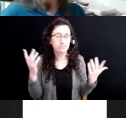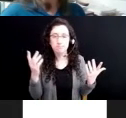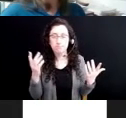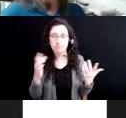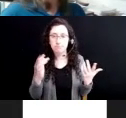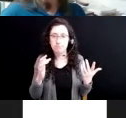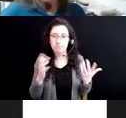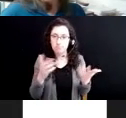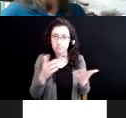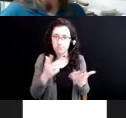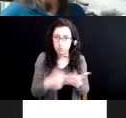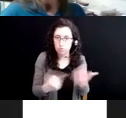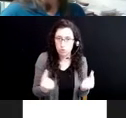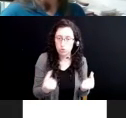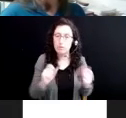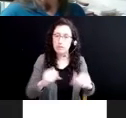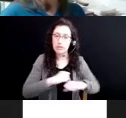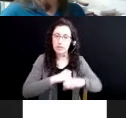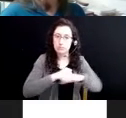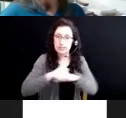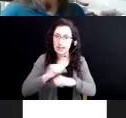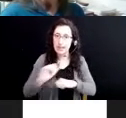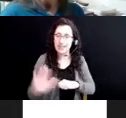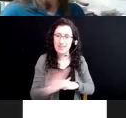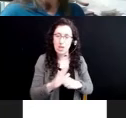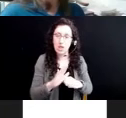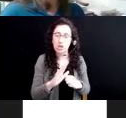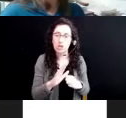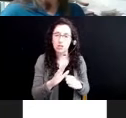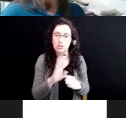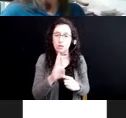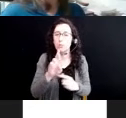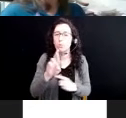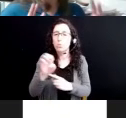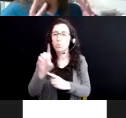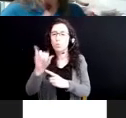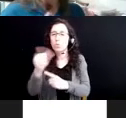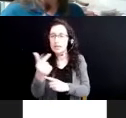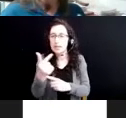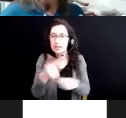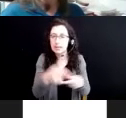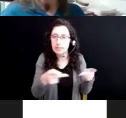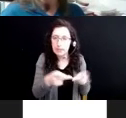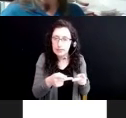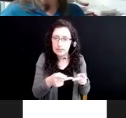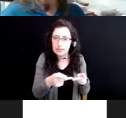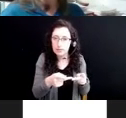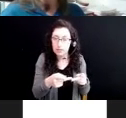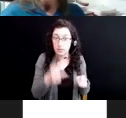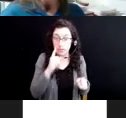protect and maintain known breeding sites, because breeding sites provide specific habitat